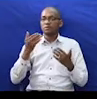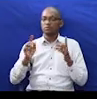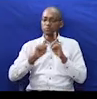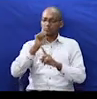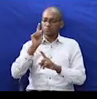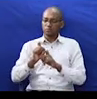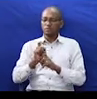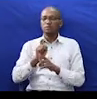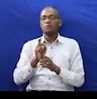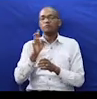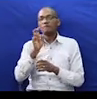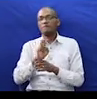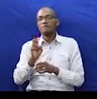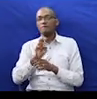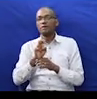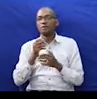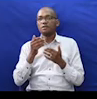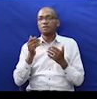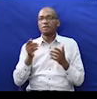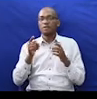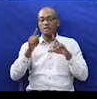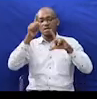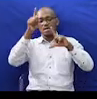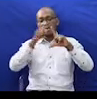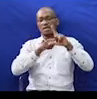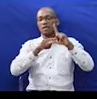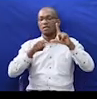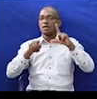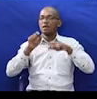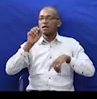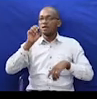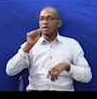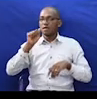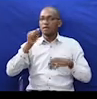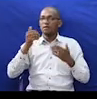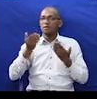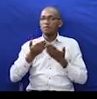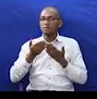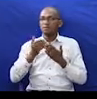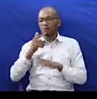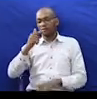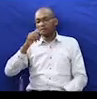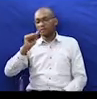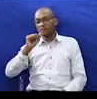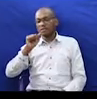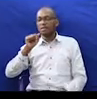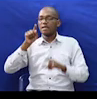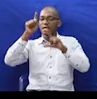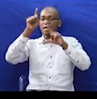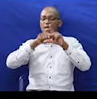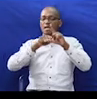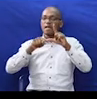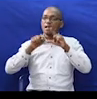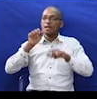angle A, sine of the angle A, and the tangent of the angle A. Okay? So now let's go